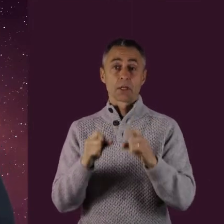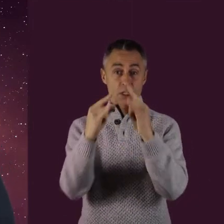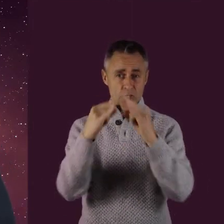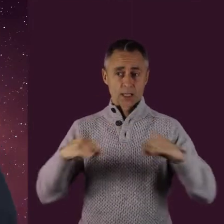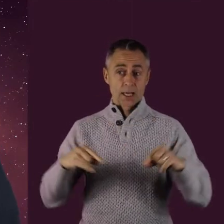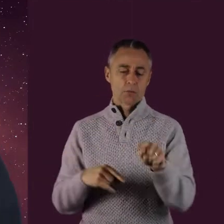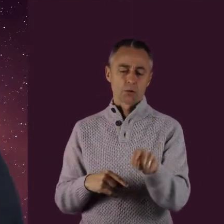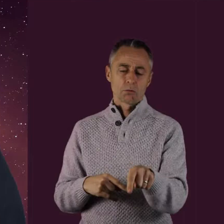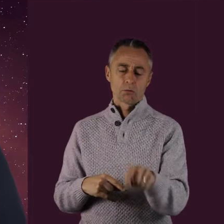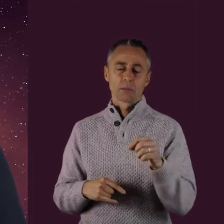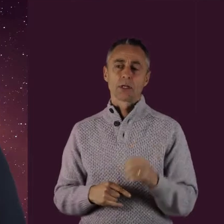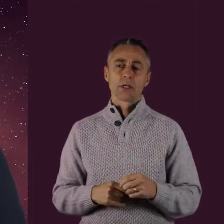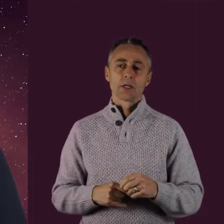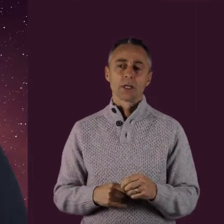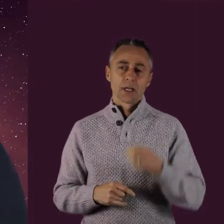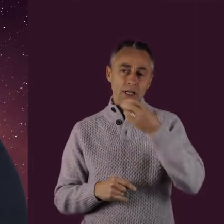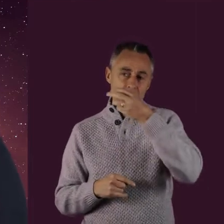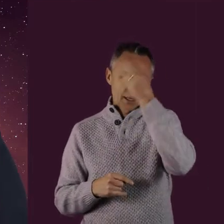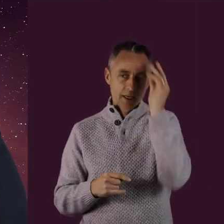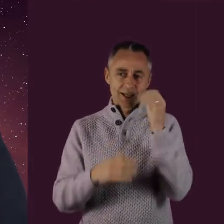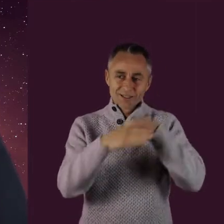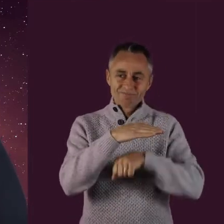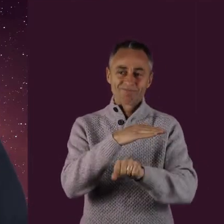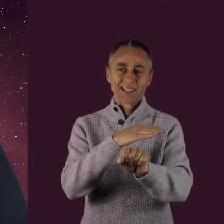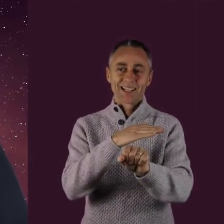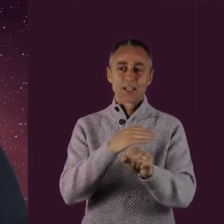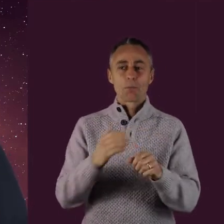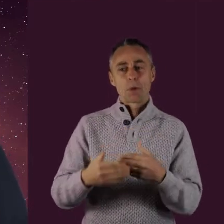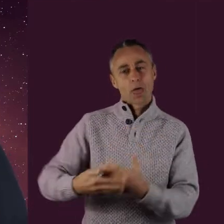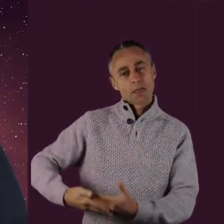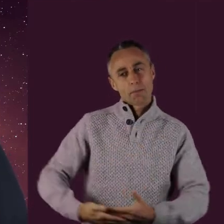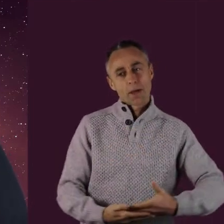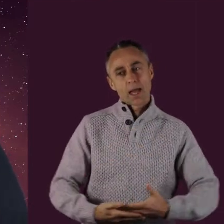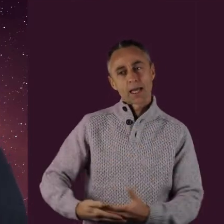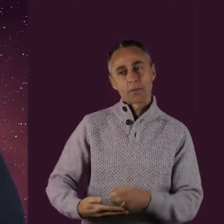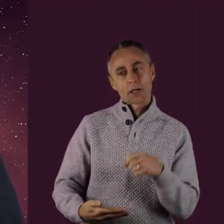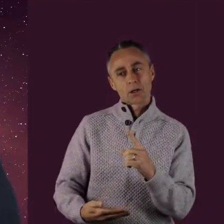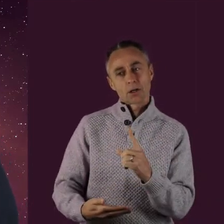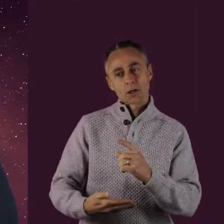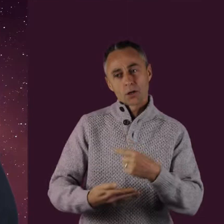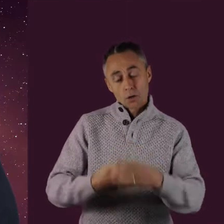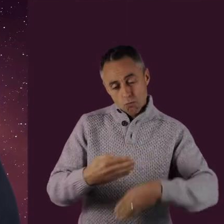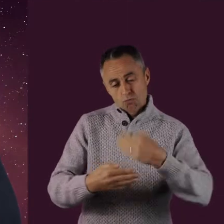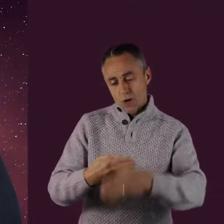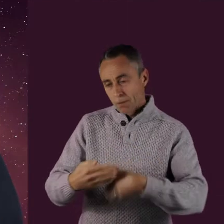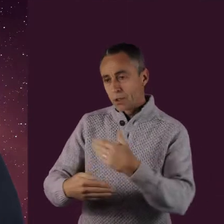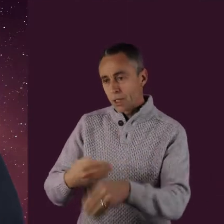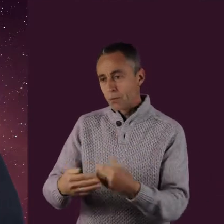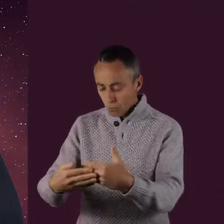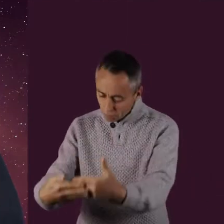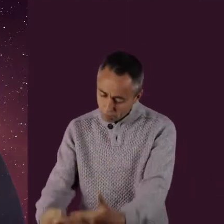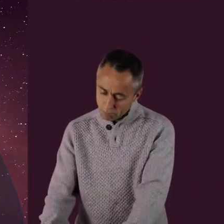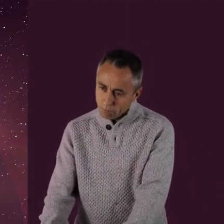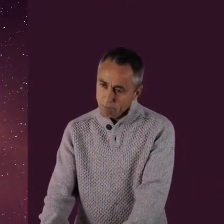baby boy. And scripture says that she wrapped him in cloths and placed him in a manger because there was no guest room available